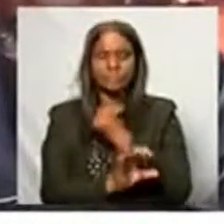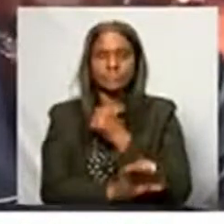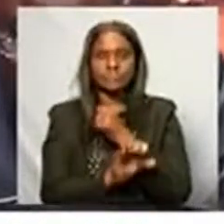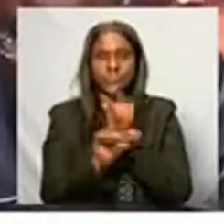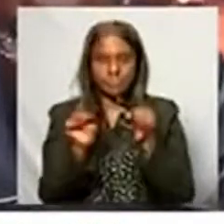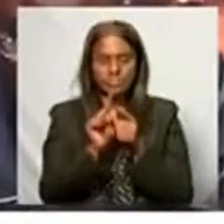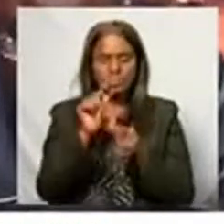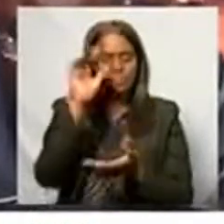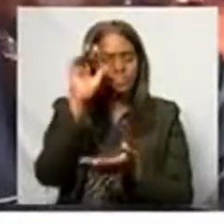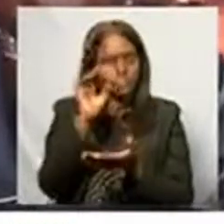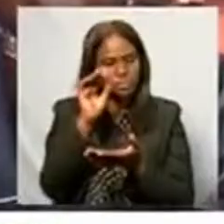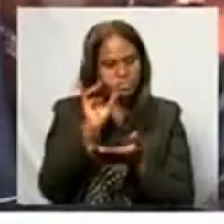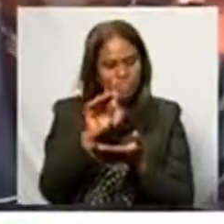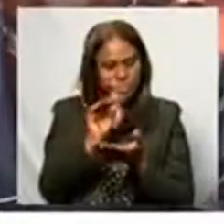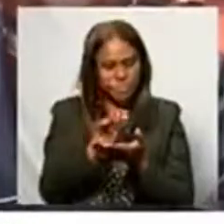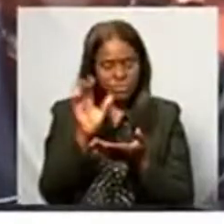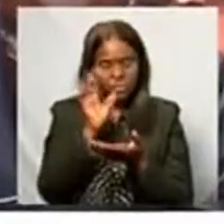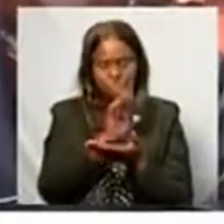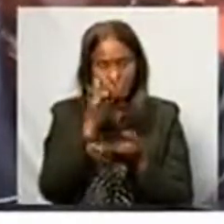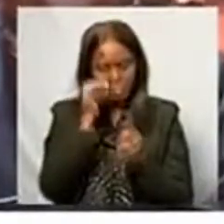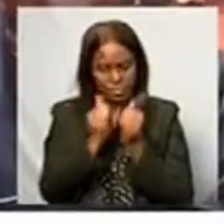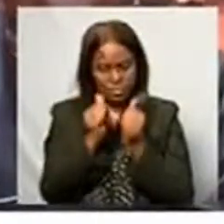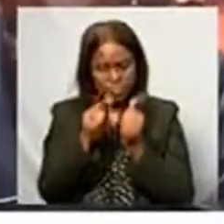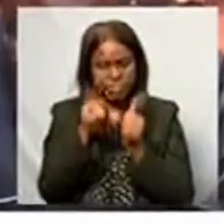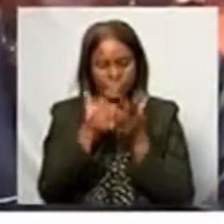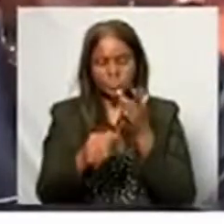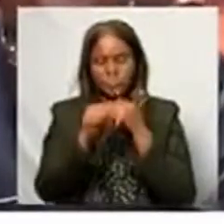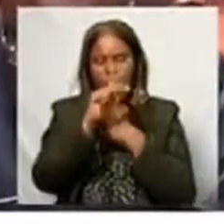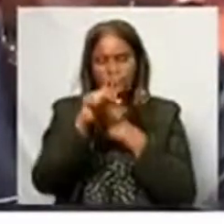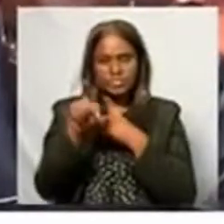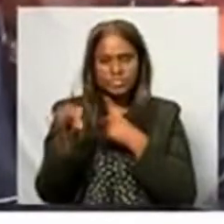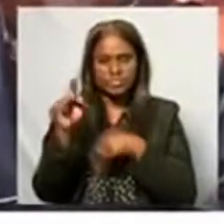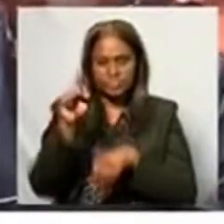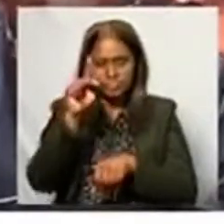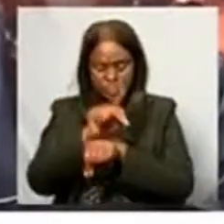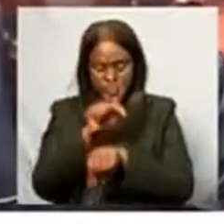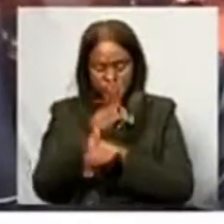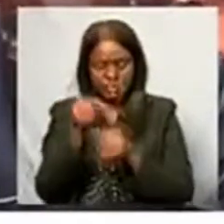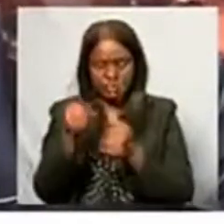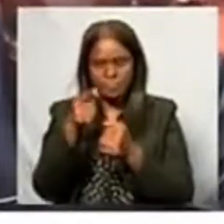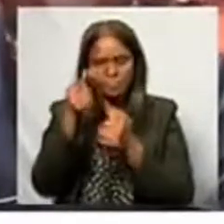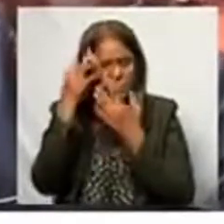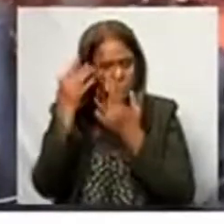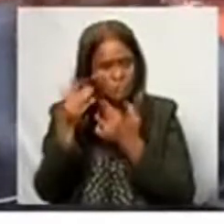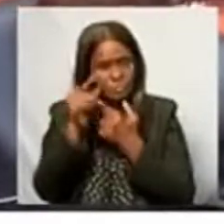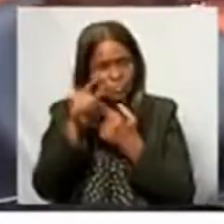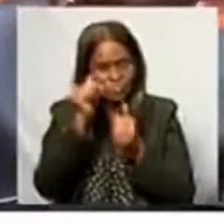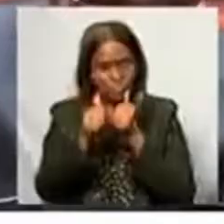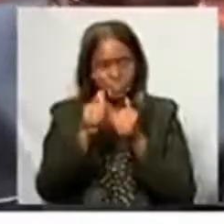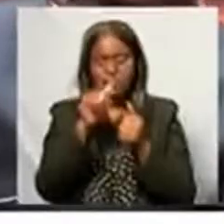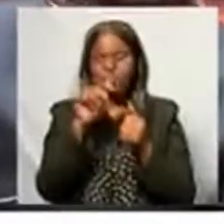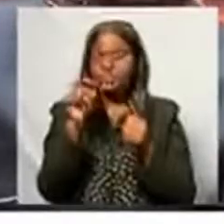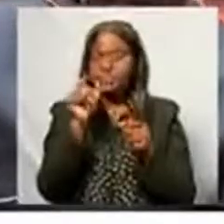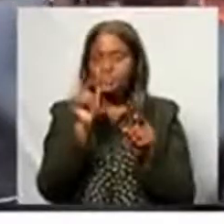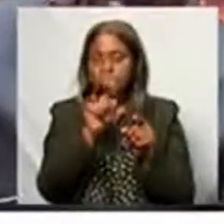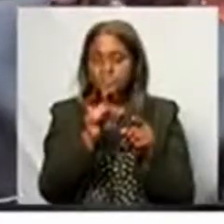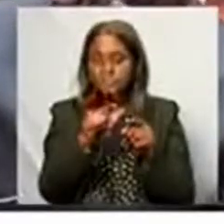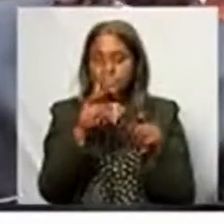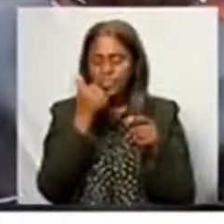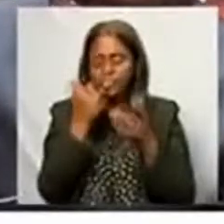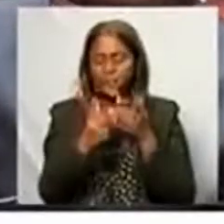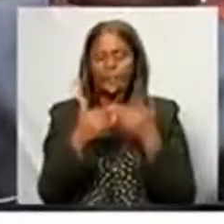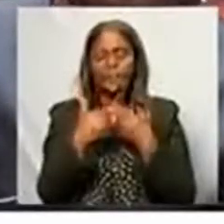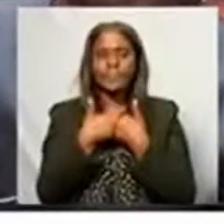is reduced, because a PPP project is expected that a concessionaire should